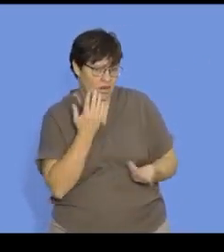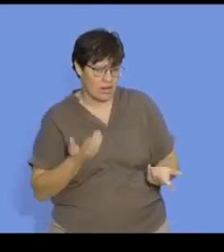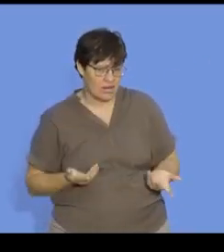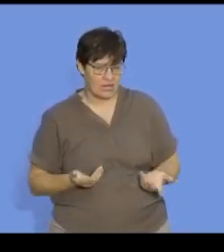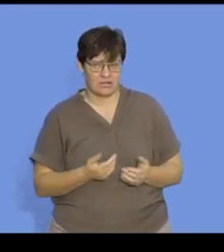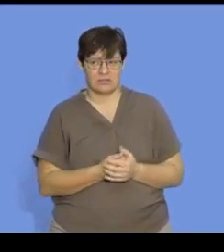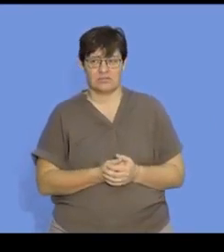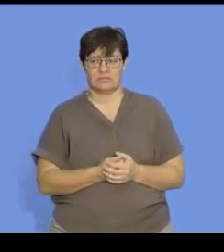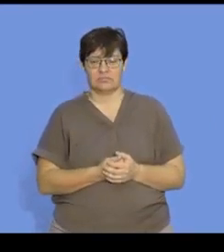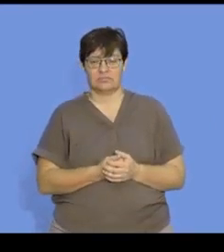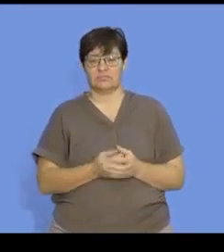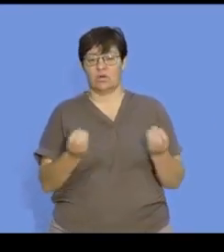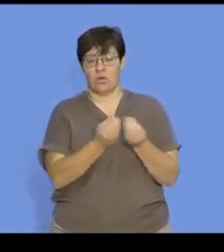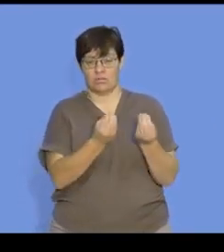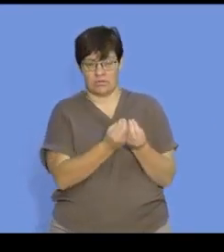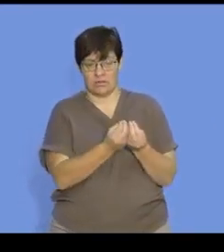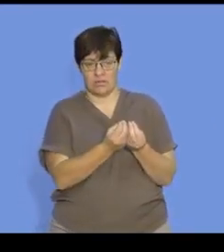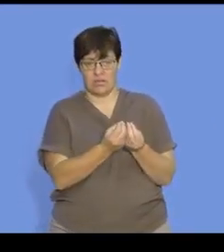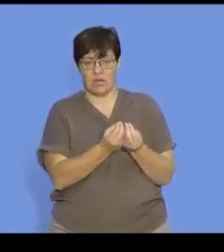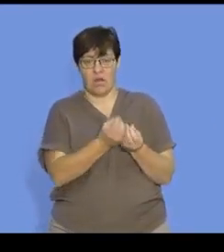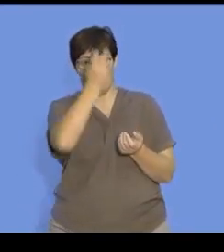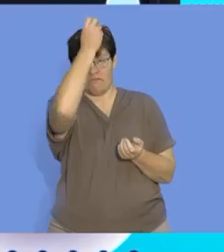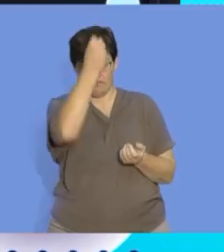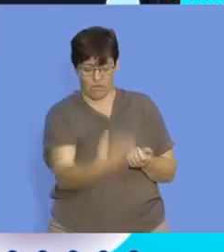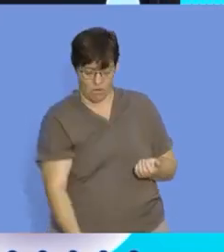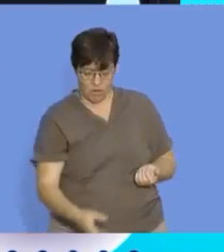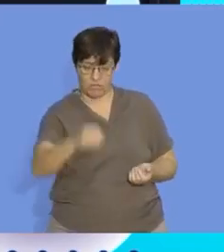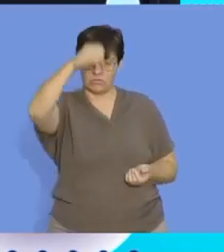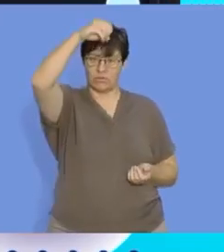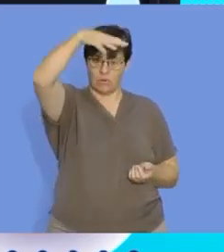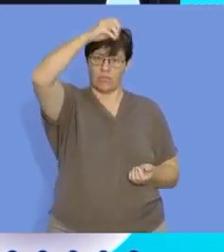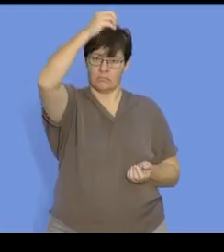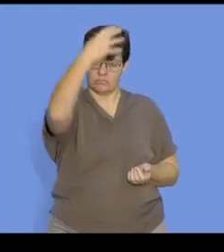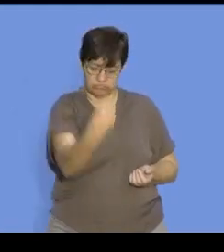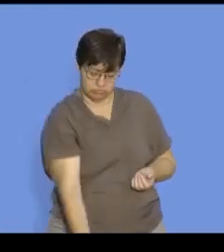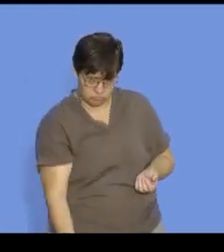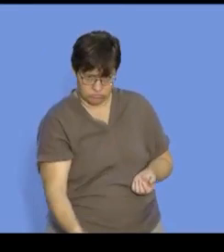When objects are freely falling, so we drop an object,